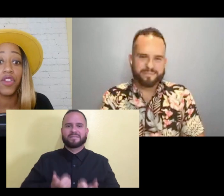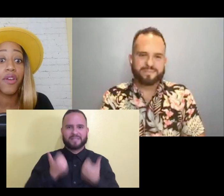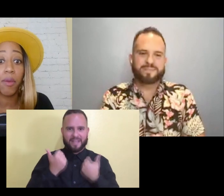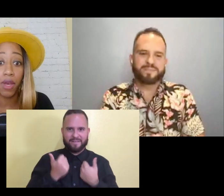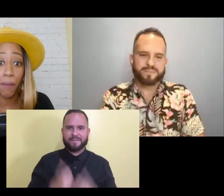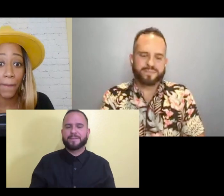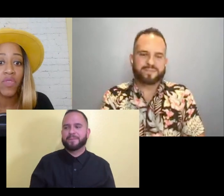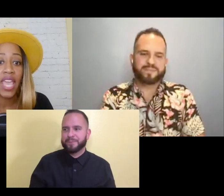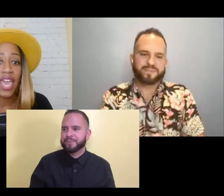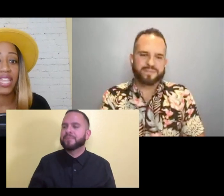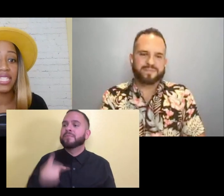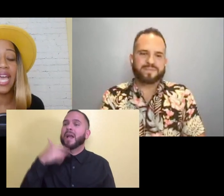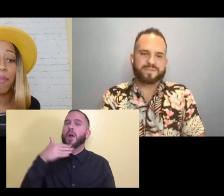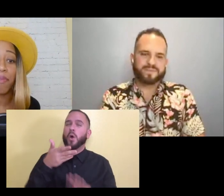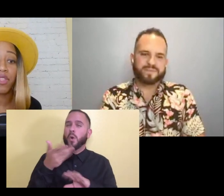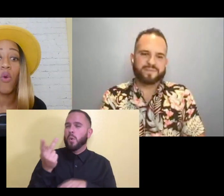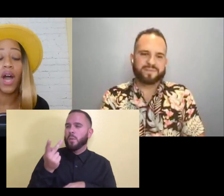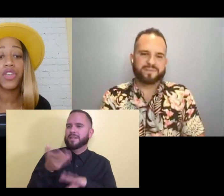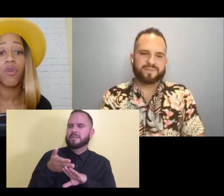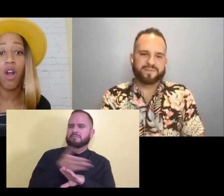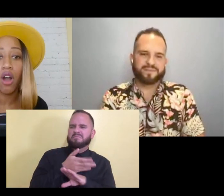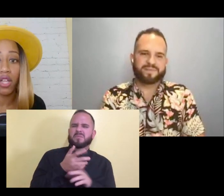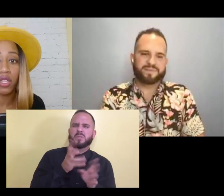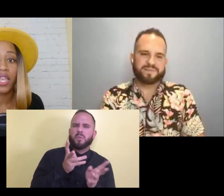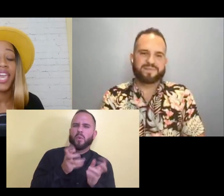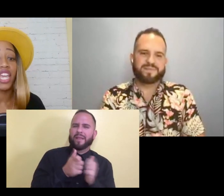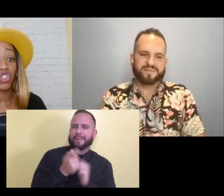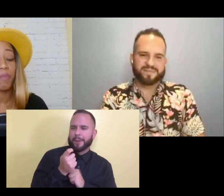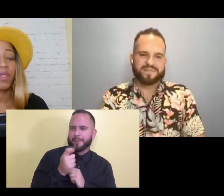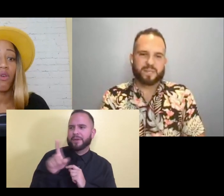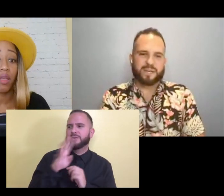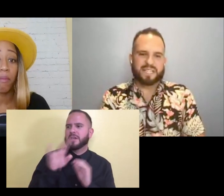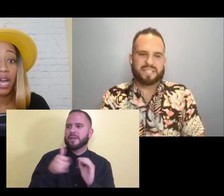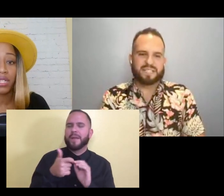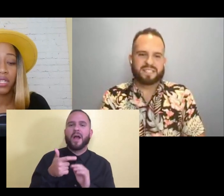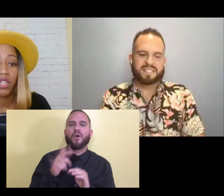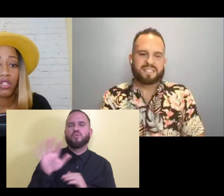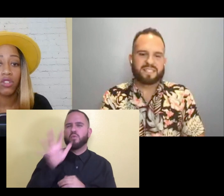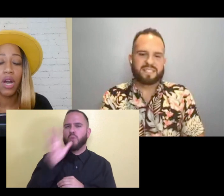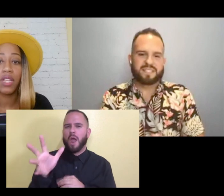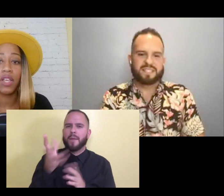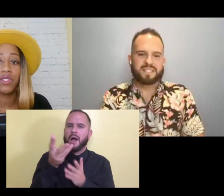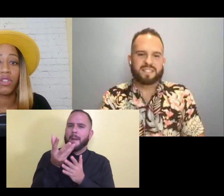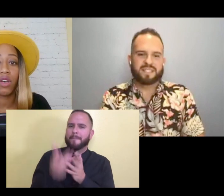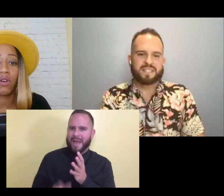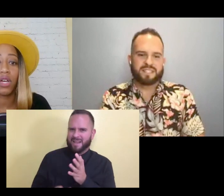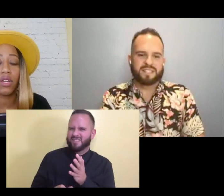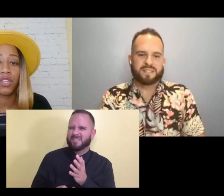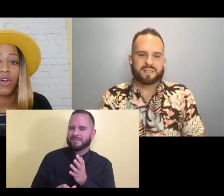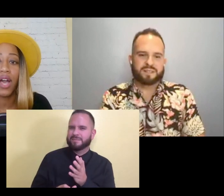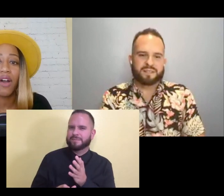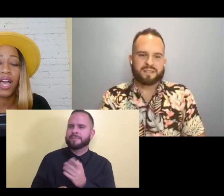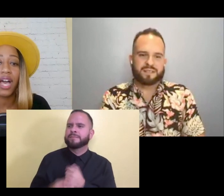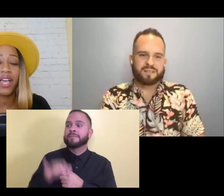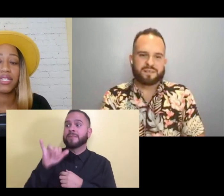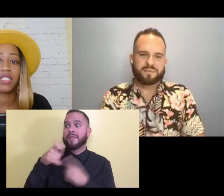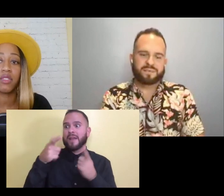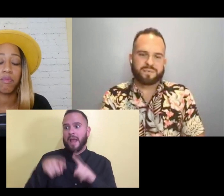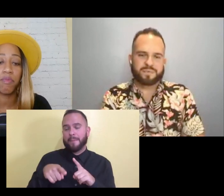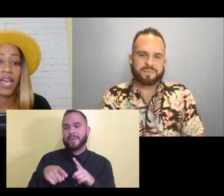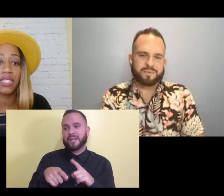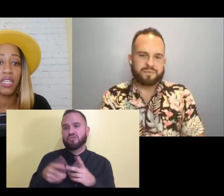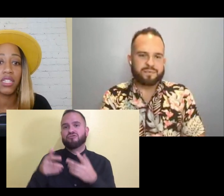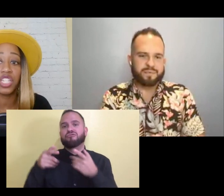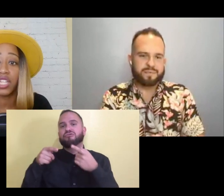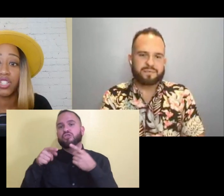passing of your grandma. And this happened while you were on a trip in Guatemala. So I would love to know, how has